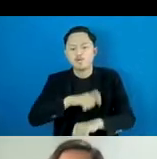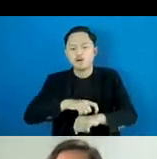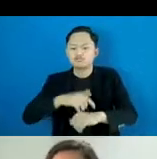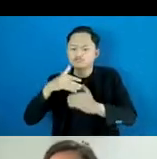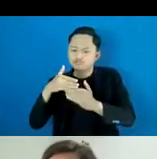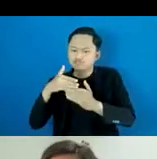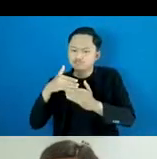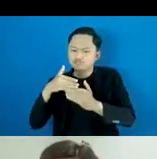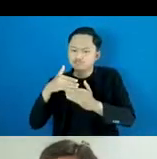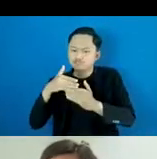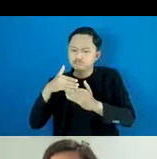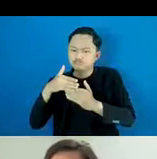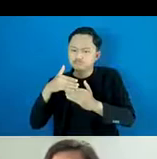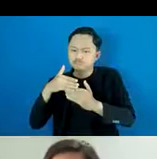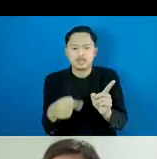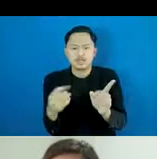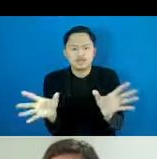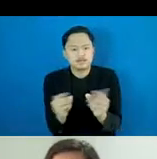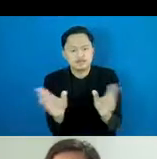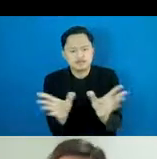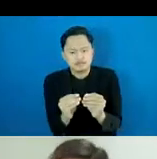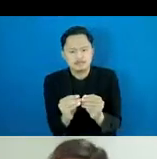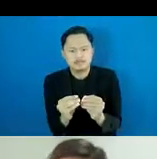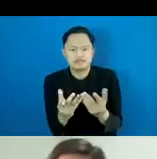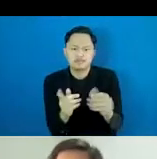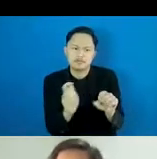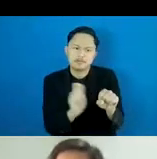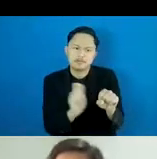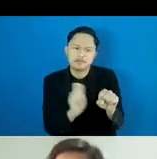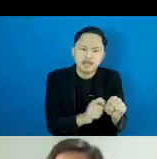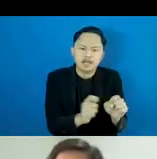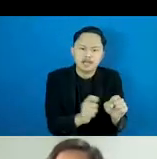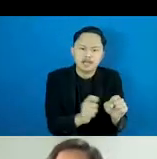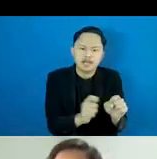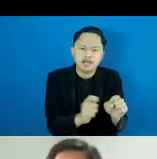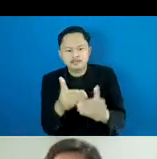we sum capital cost, maintenance, and operation, in the end,